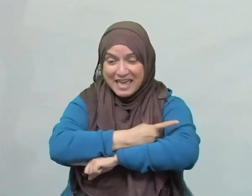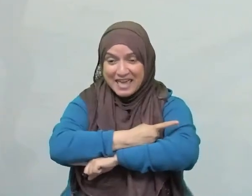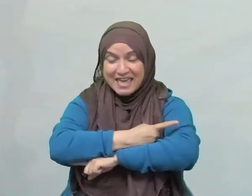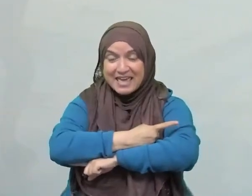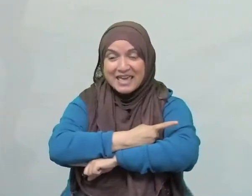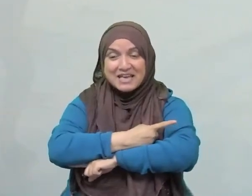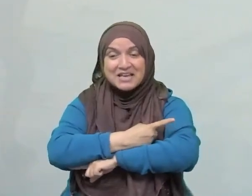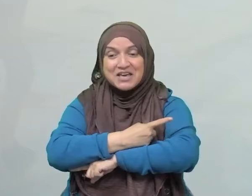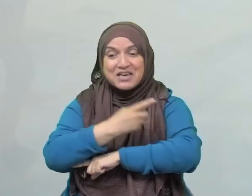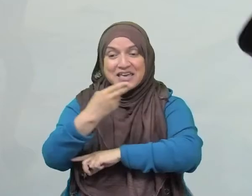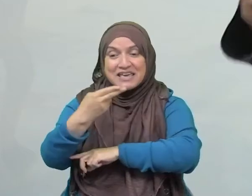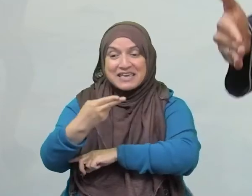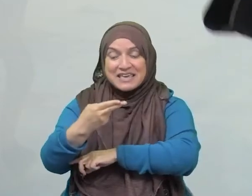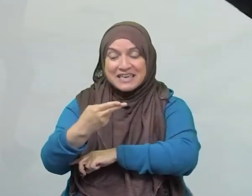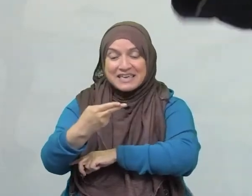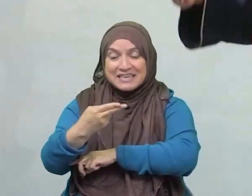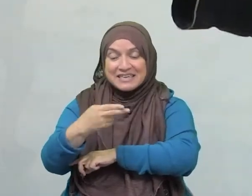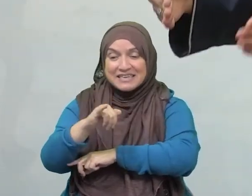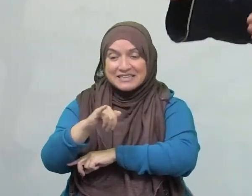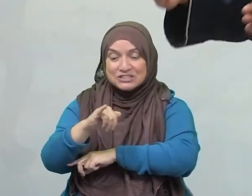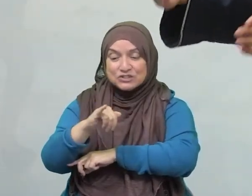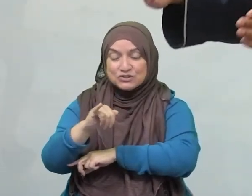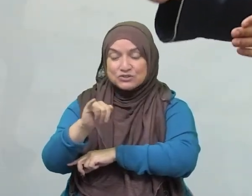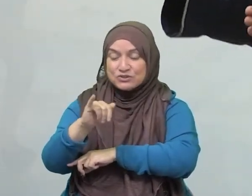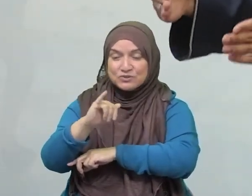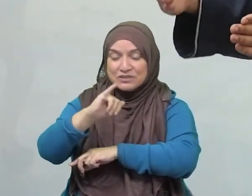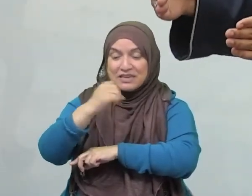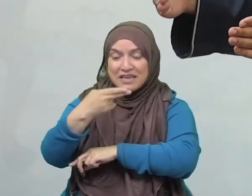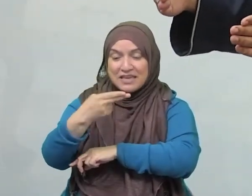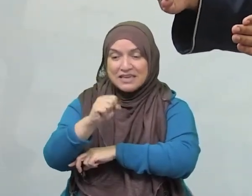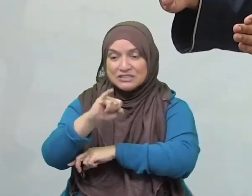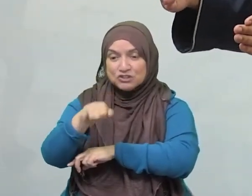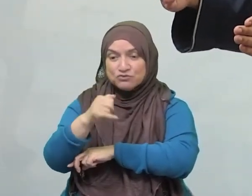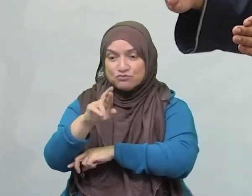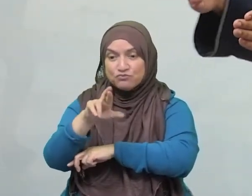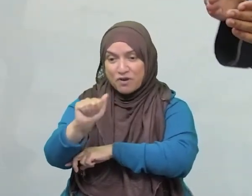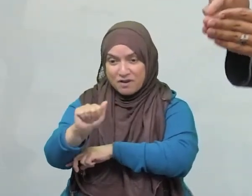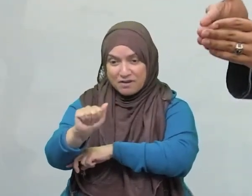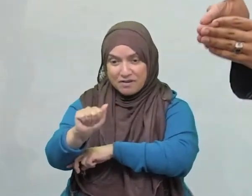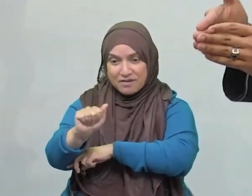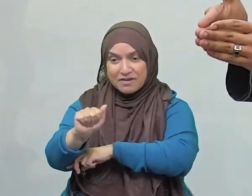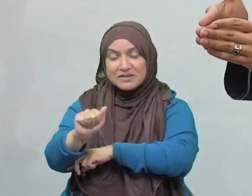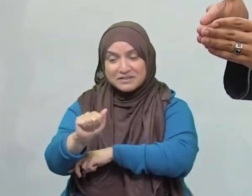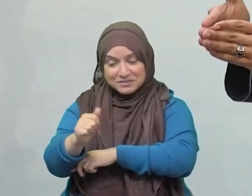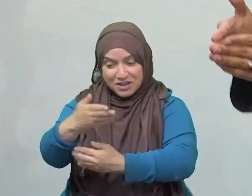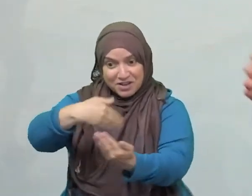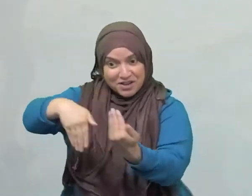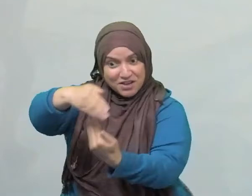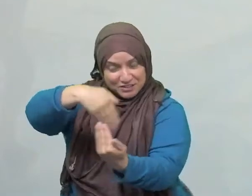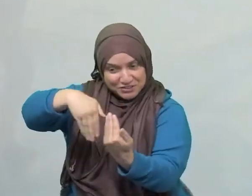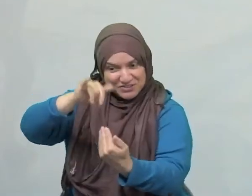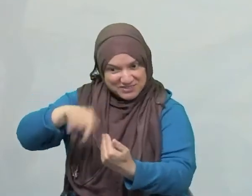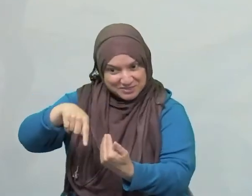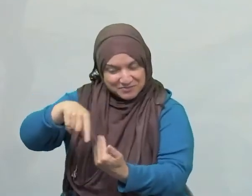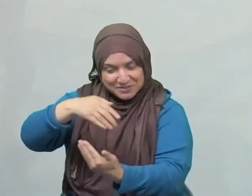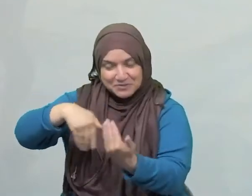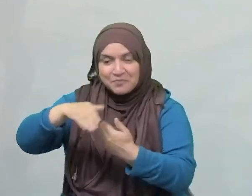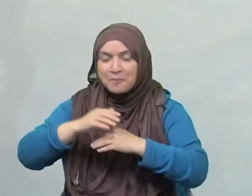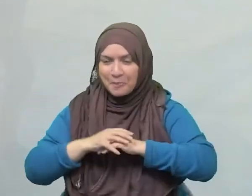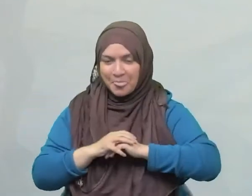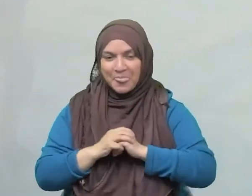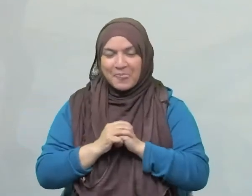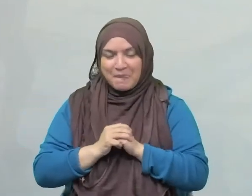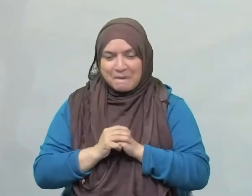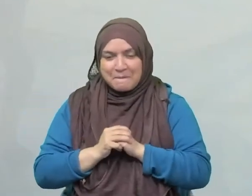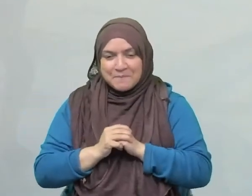ramadan the best of the first 10 days of the hijab is the day of arafah and the best of the last